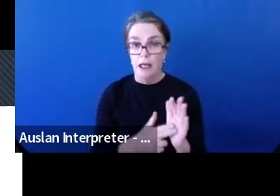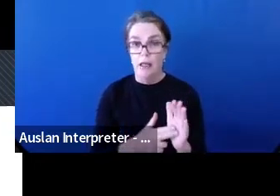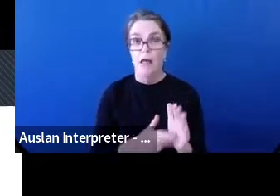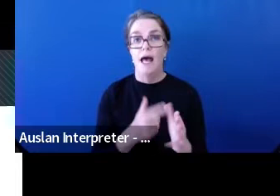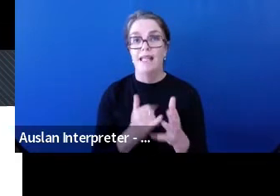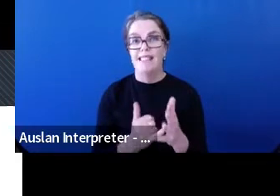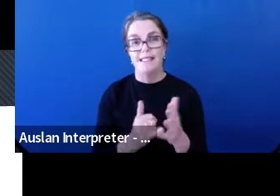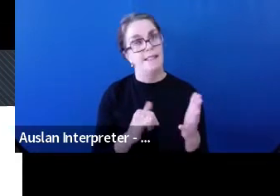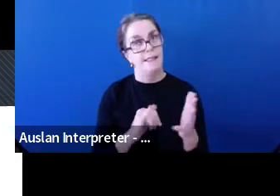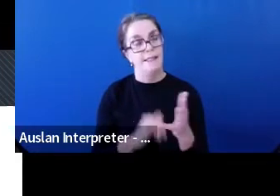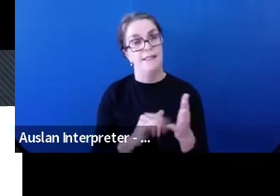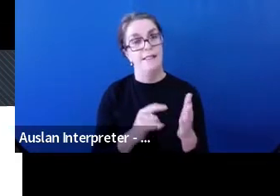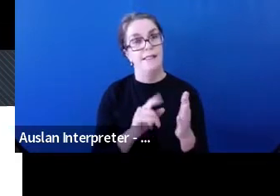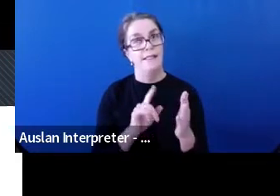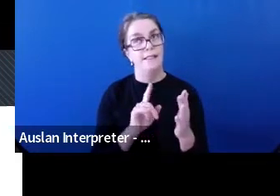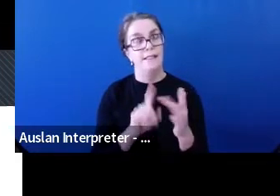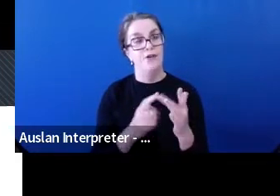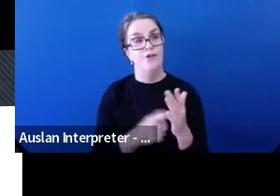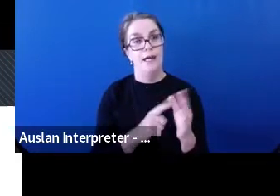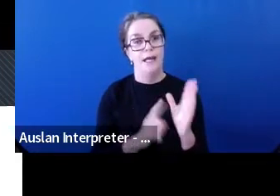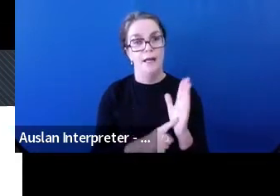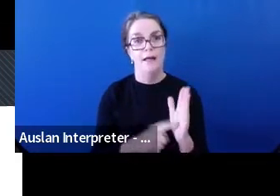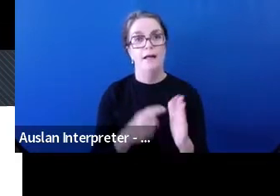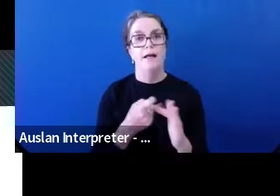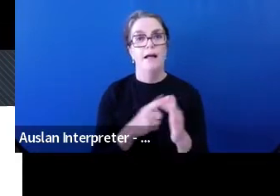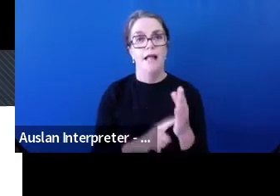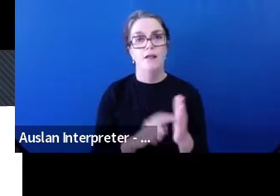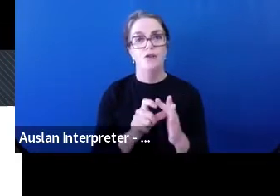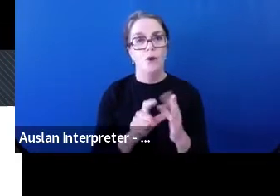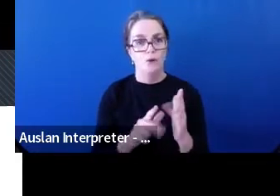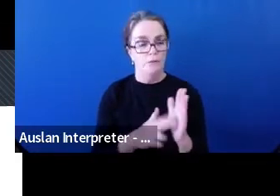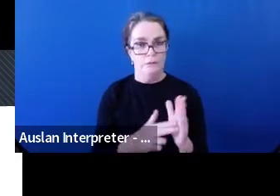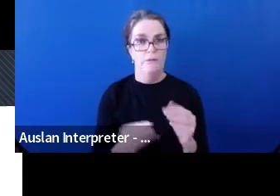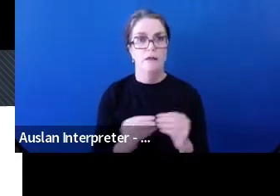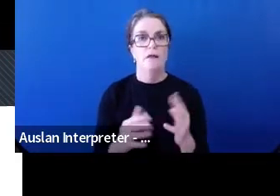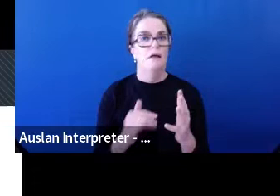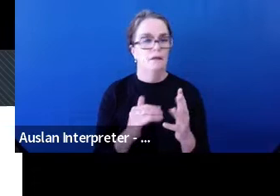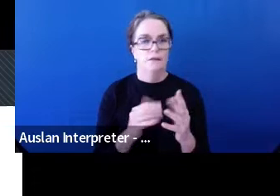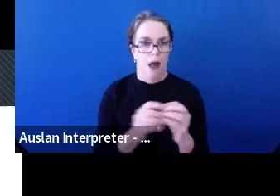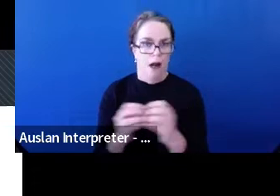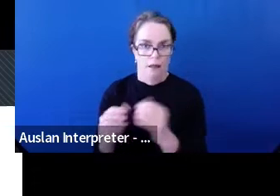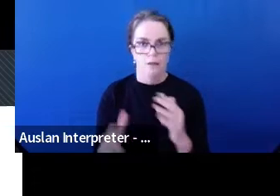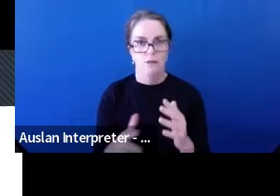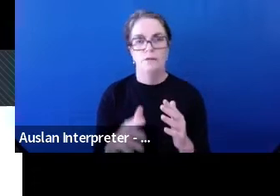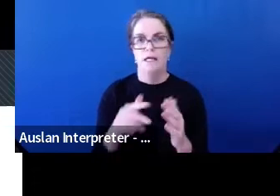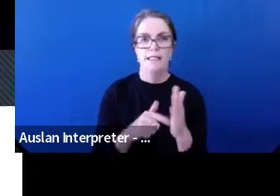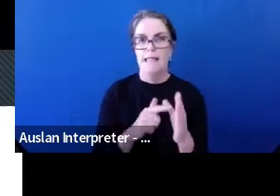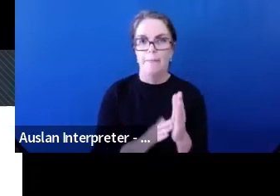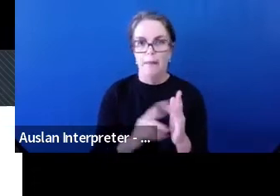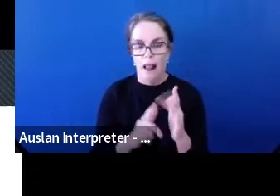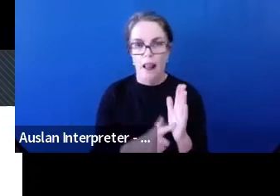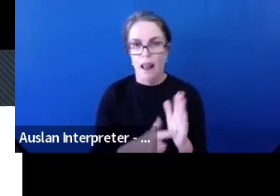Chaldean, Sierra Leonean, South Sudan, Sri Lankan Tamil, Afghan, and